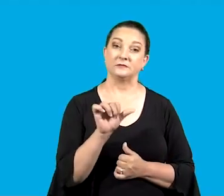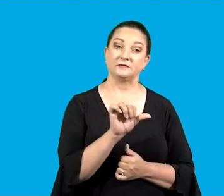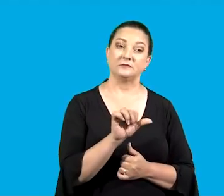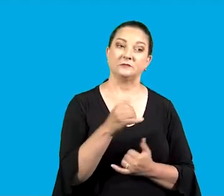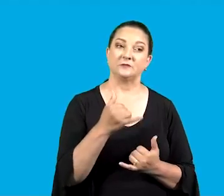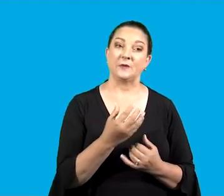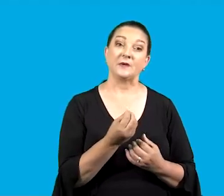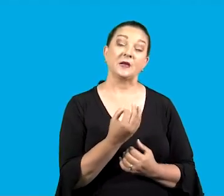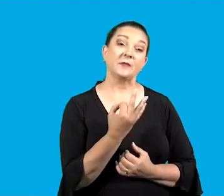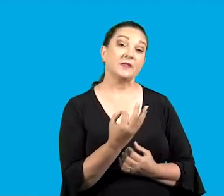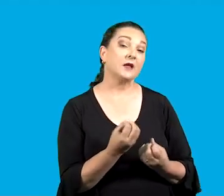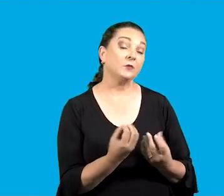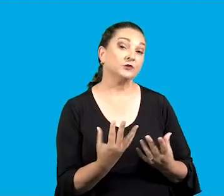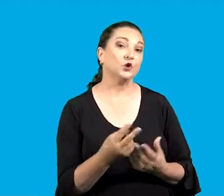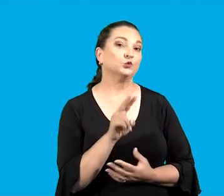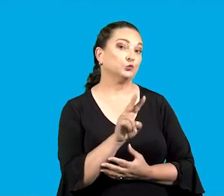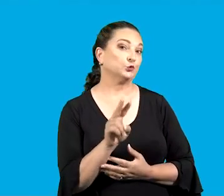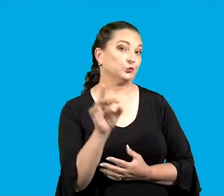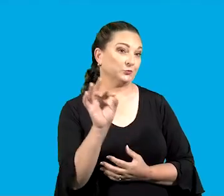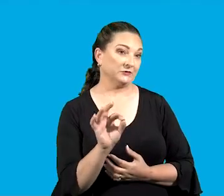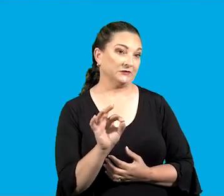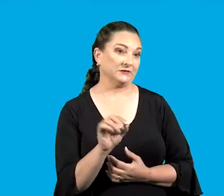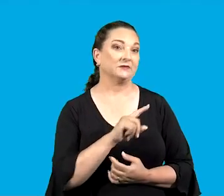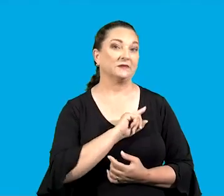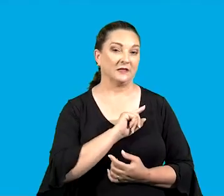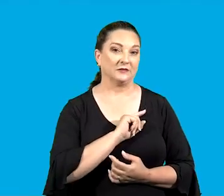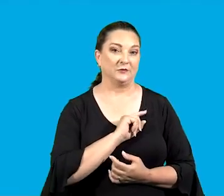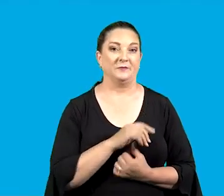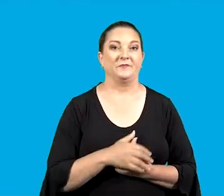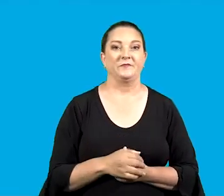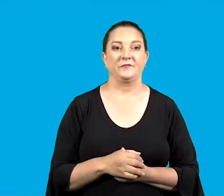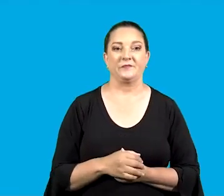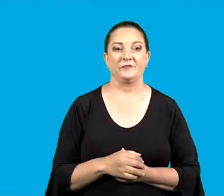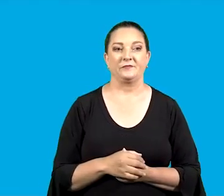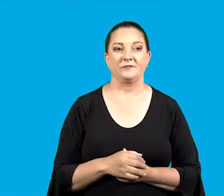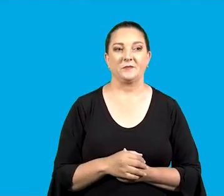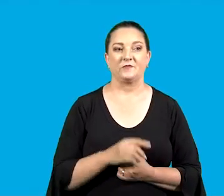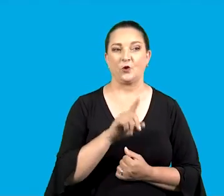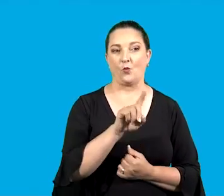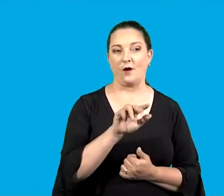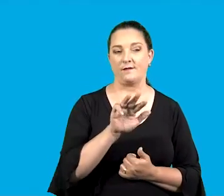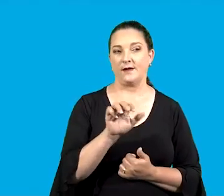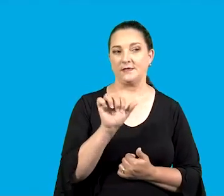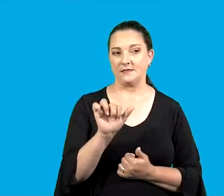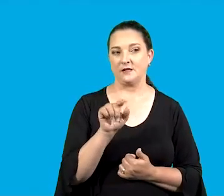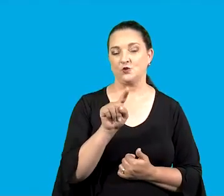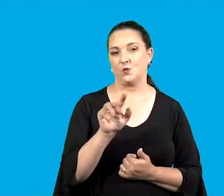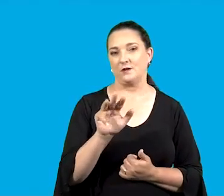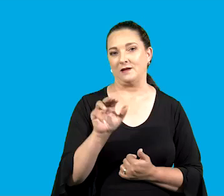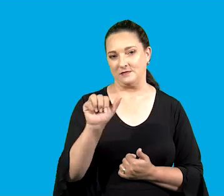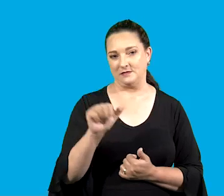here, and then number 3 is 22%, multiply by 22. That's going to be